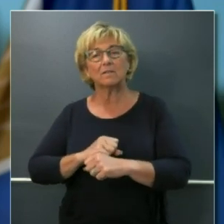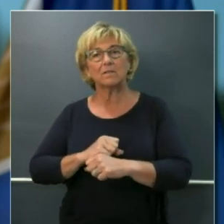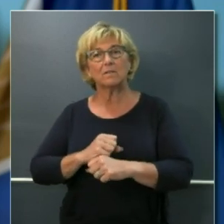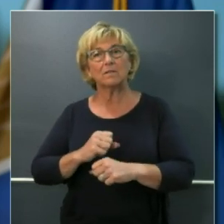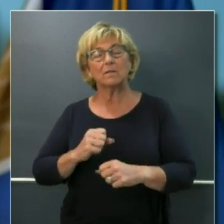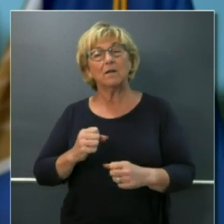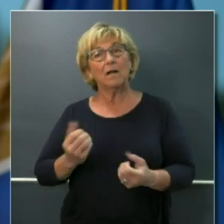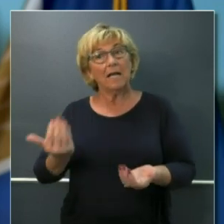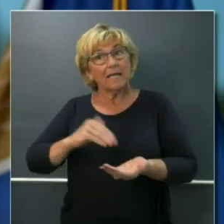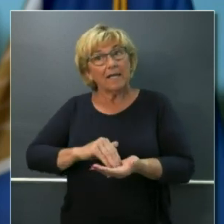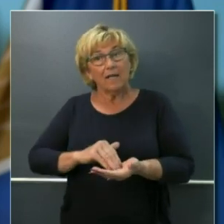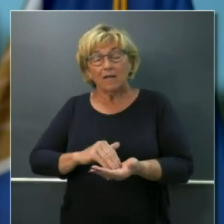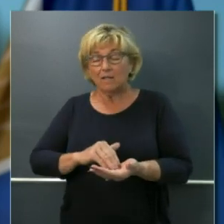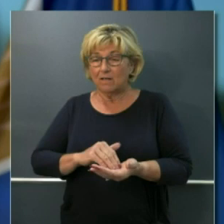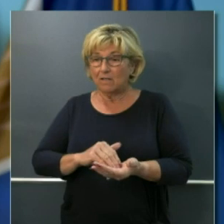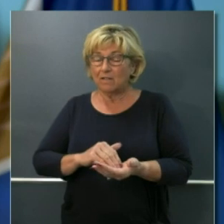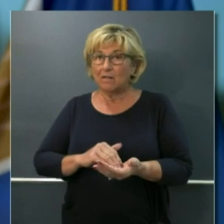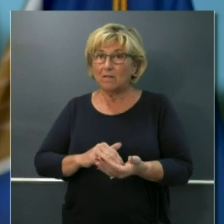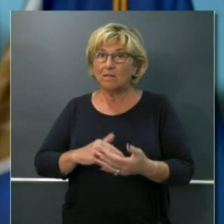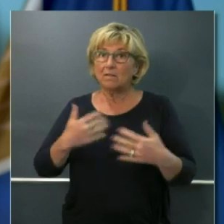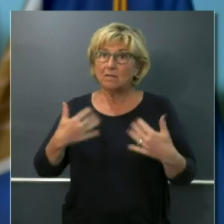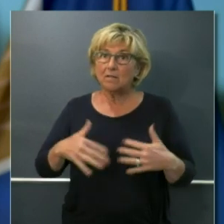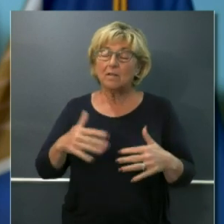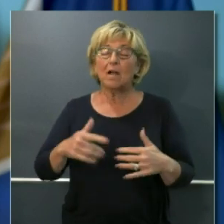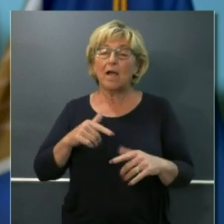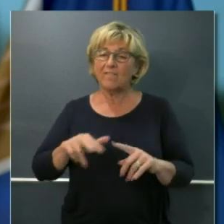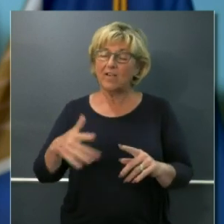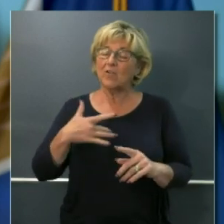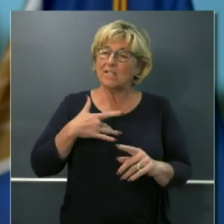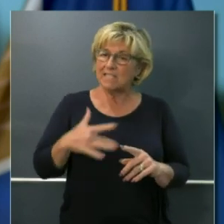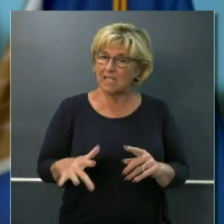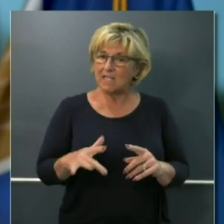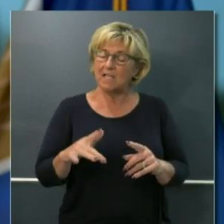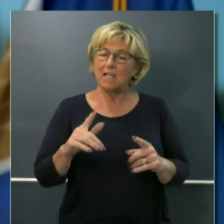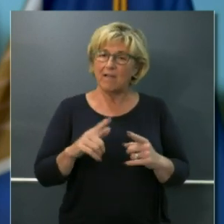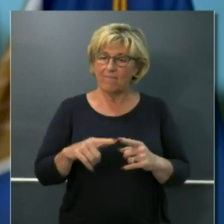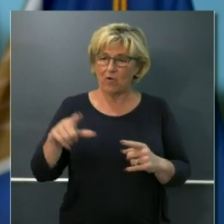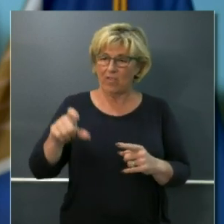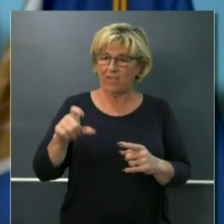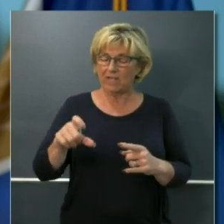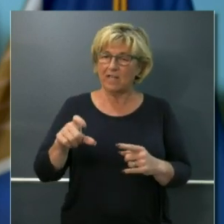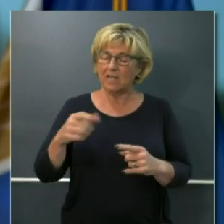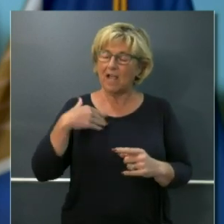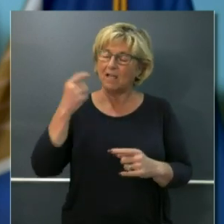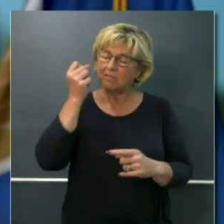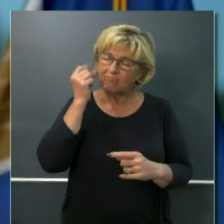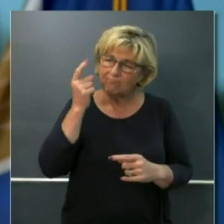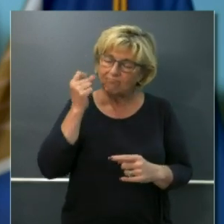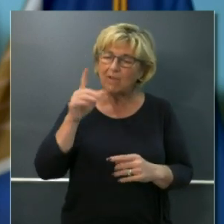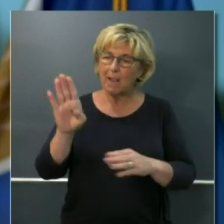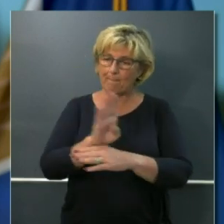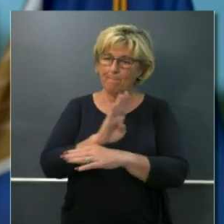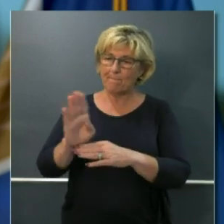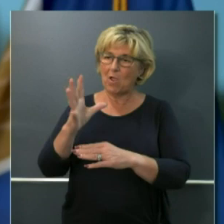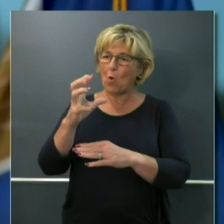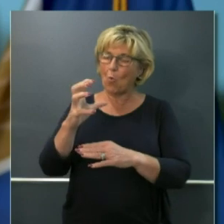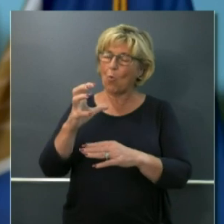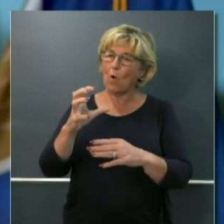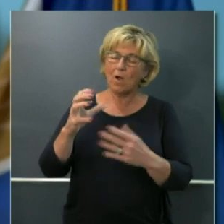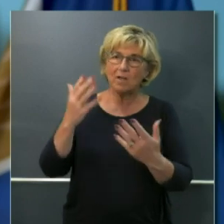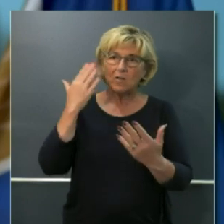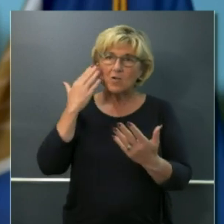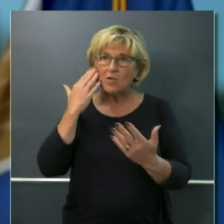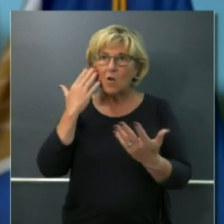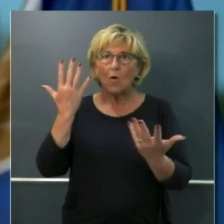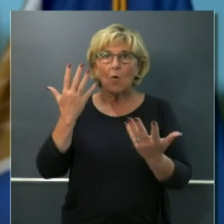abstract. But again, I deeply sensitive to the needs for the business community to at least get some clarity, and we're